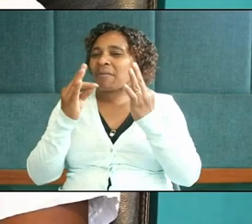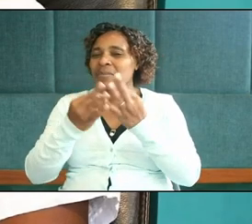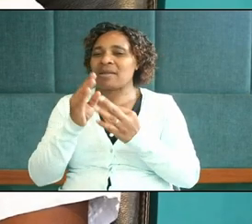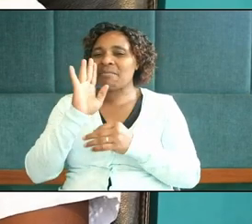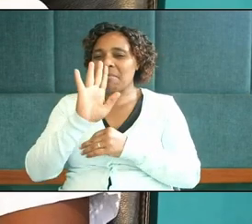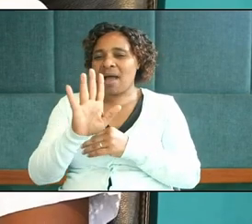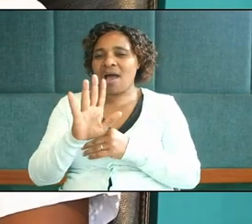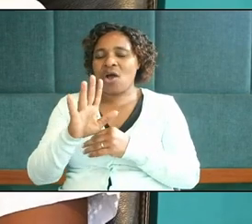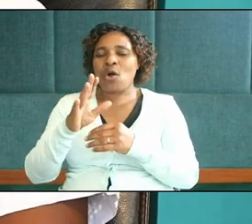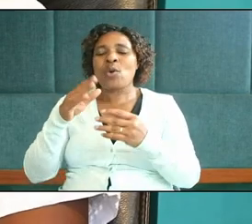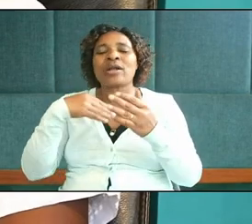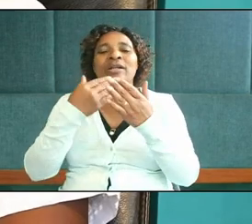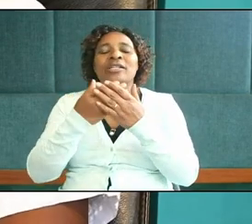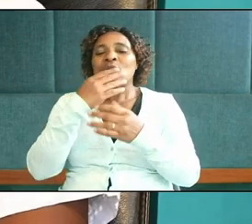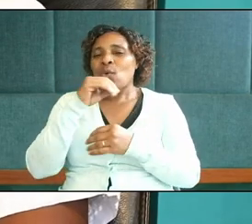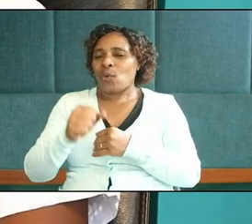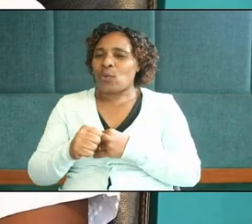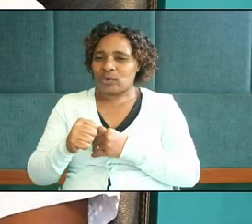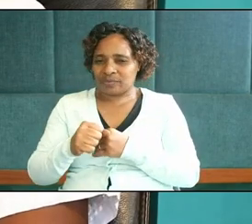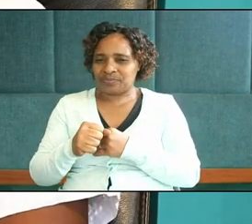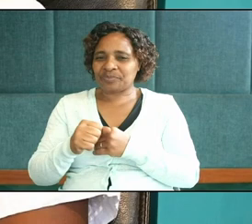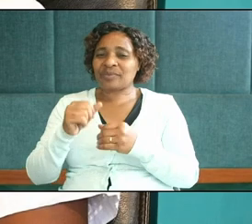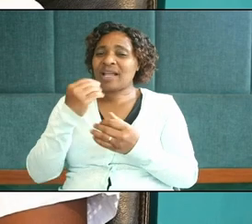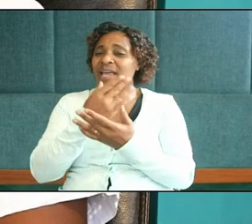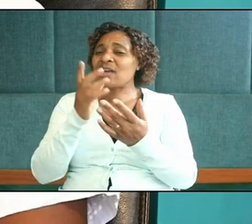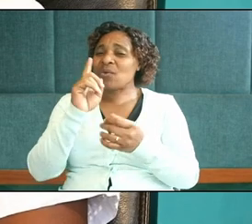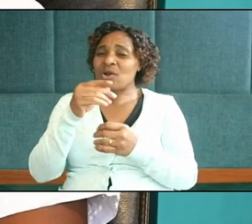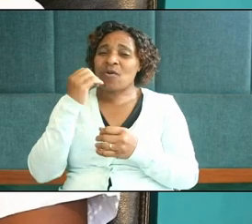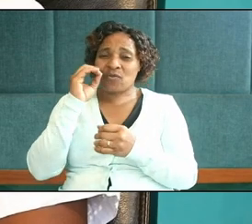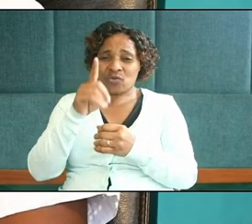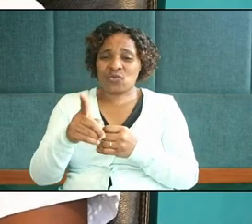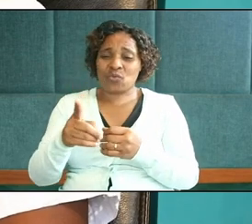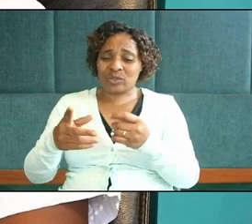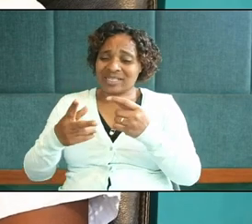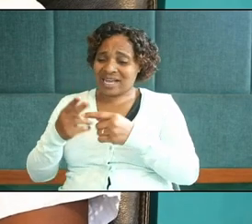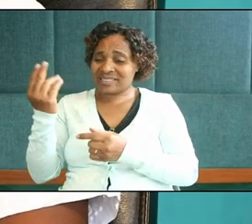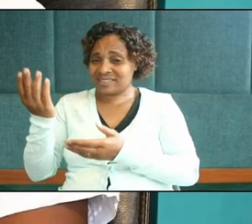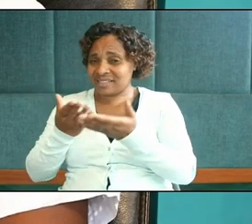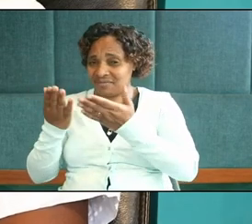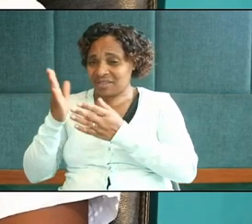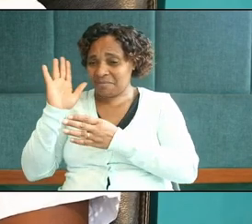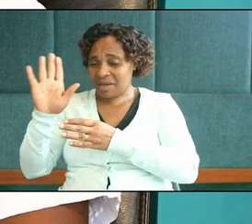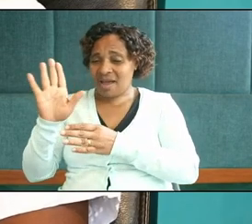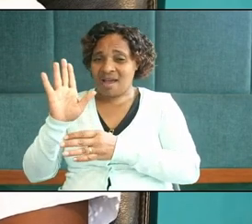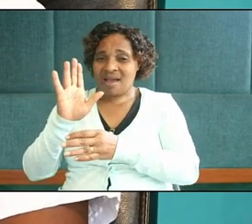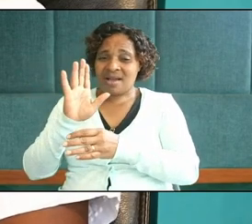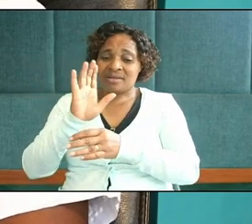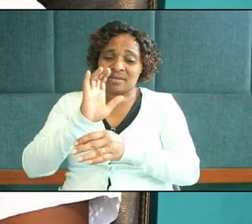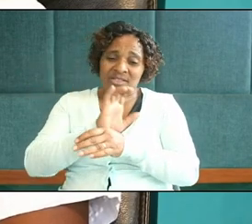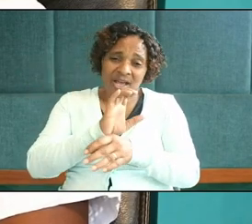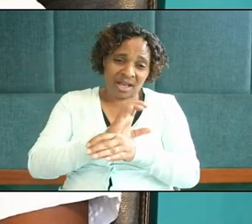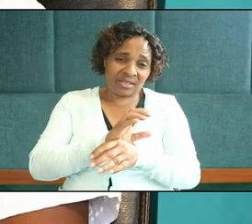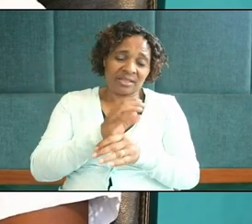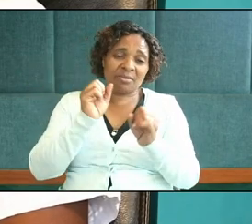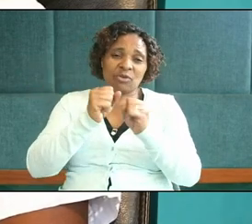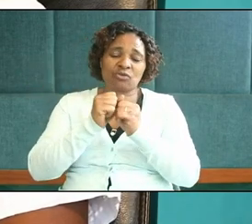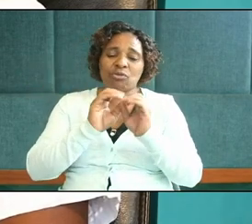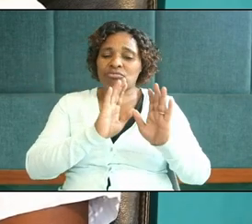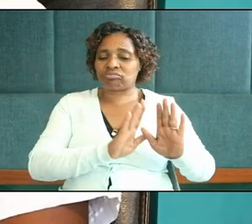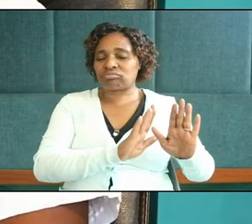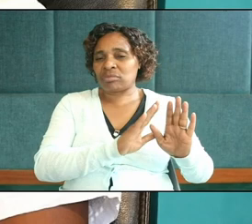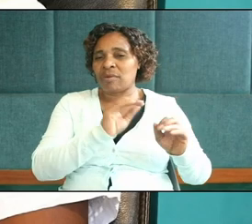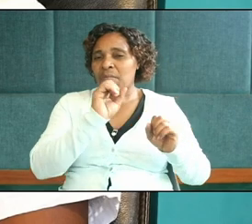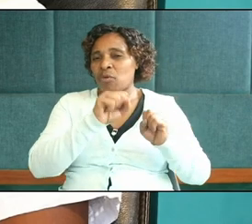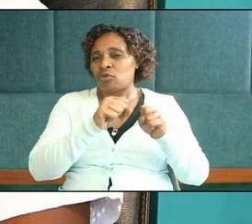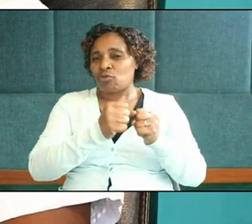reach old age. Every one of you that I do not cut off from serving at my altar, I will spare only to destroy your